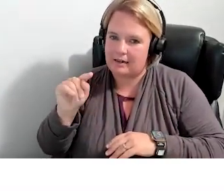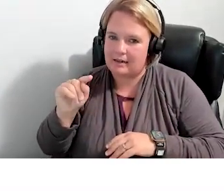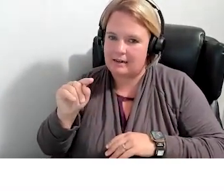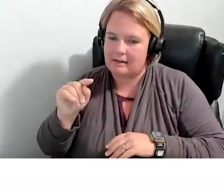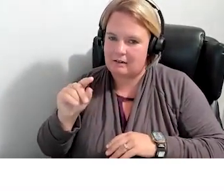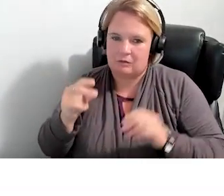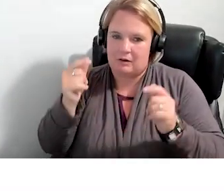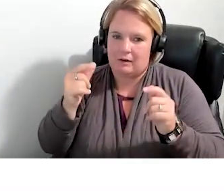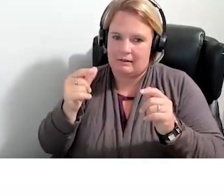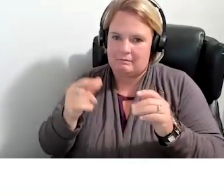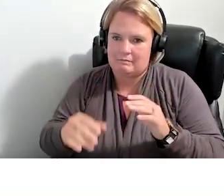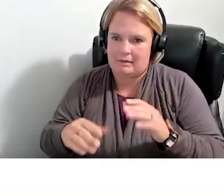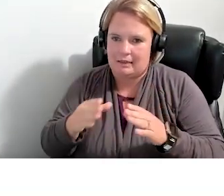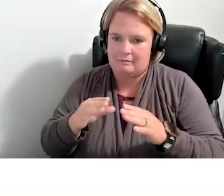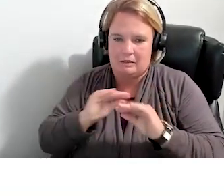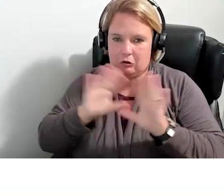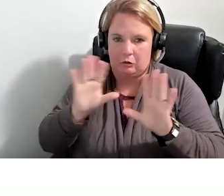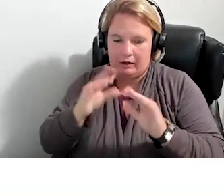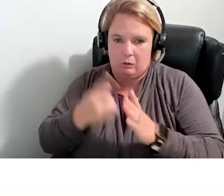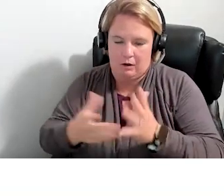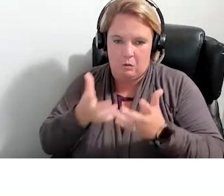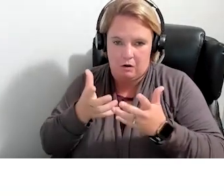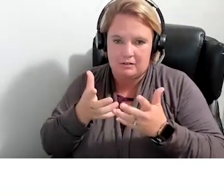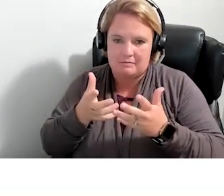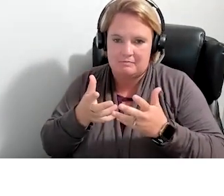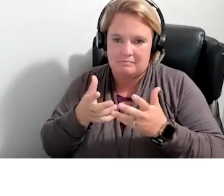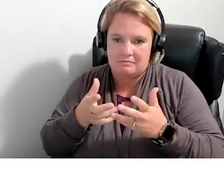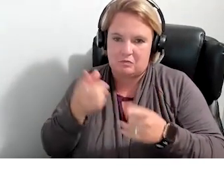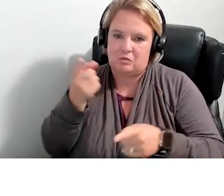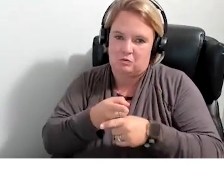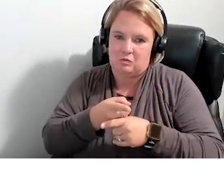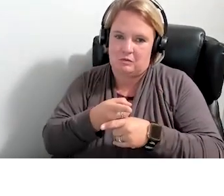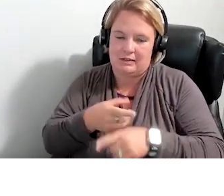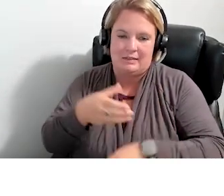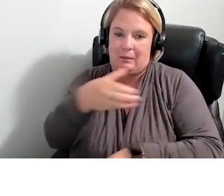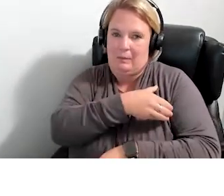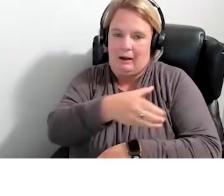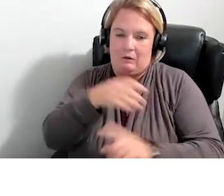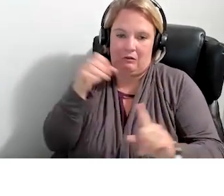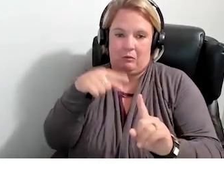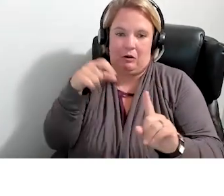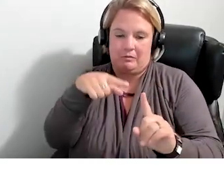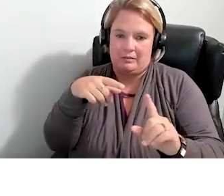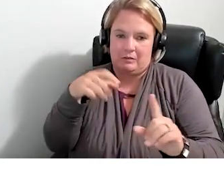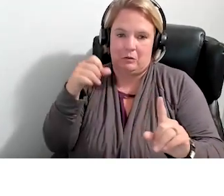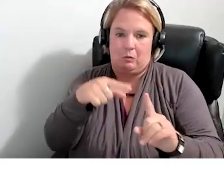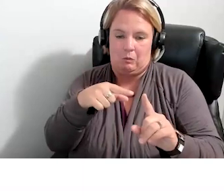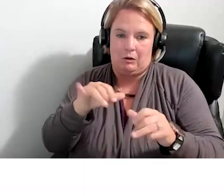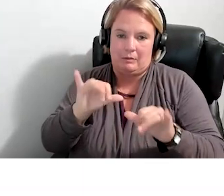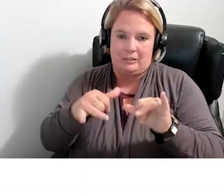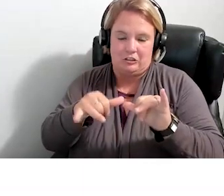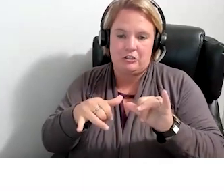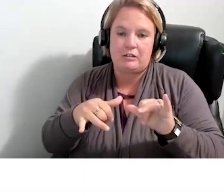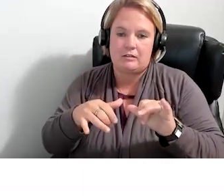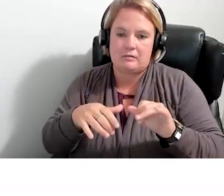created what I wanted. That prompt did. So, which is the power of prompting. Okay, prompt engineering, writing prompts. I think we call